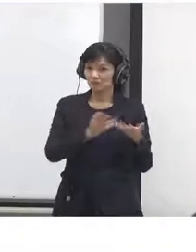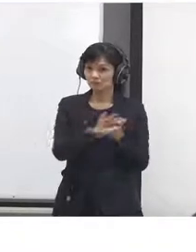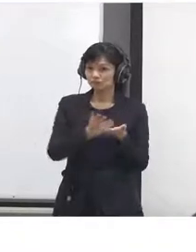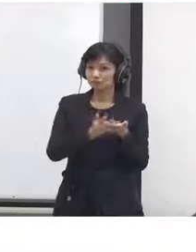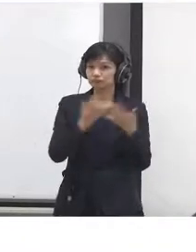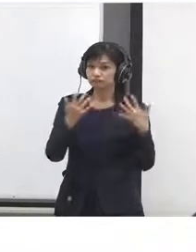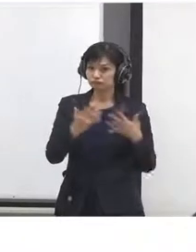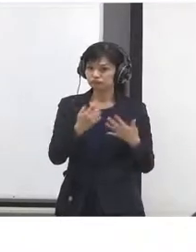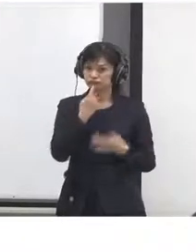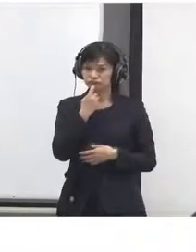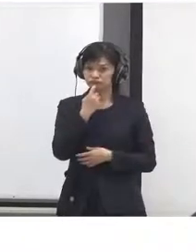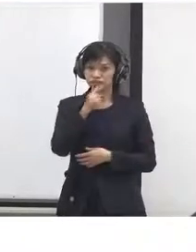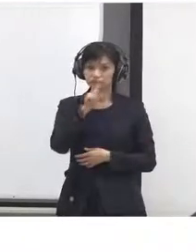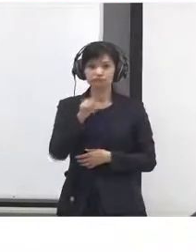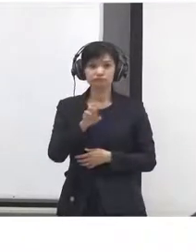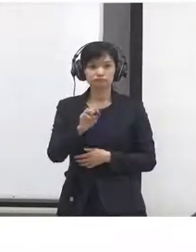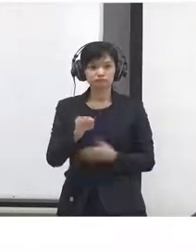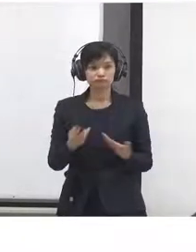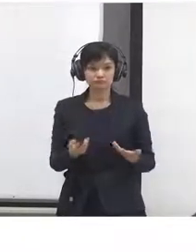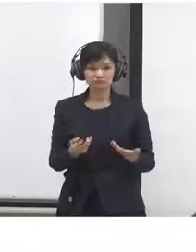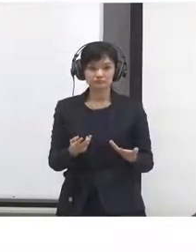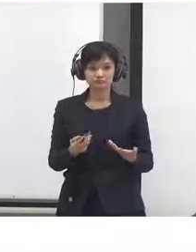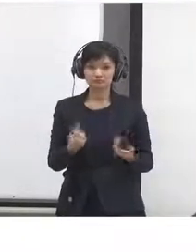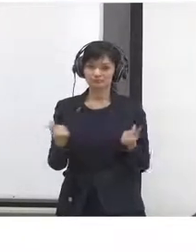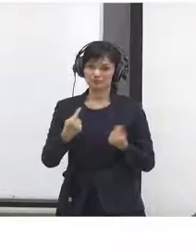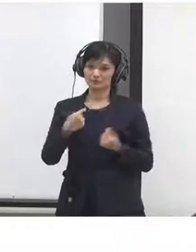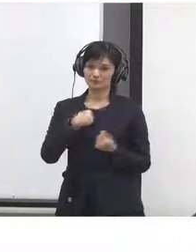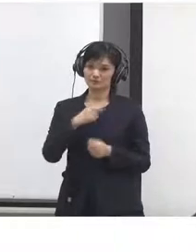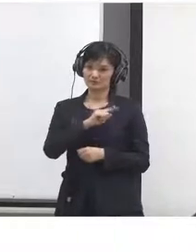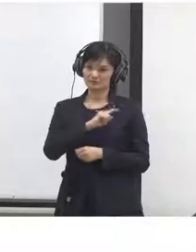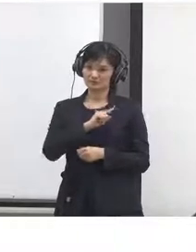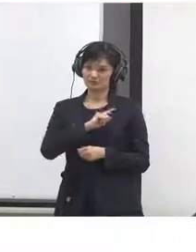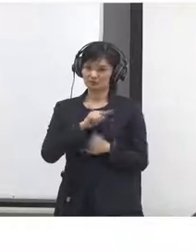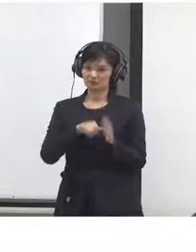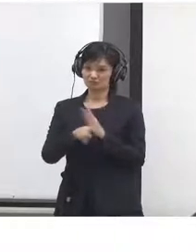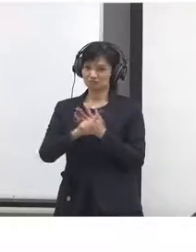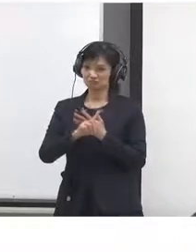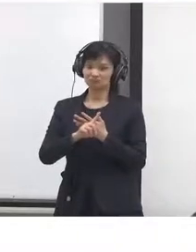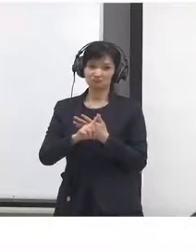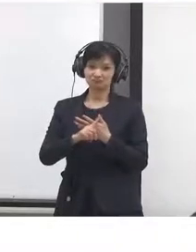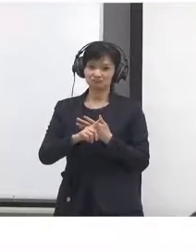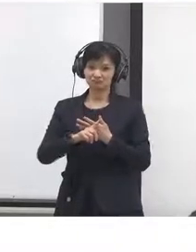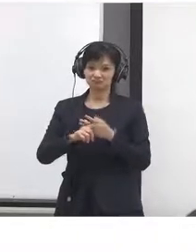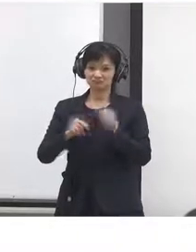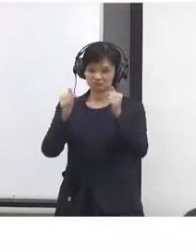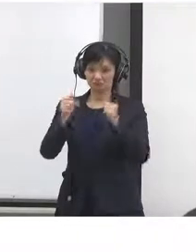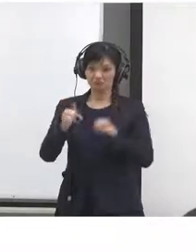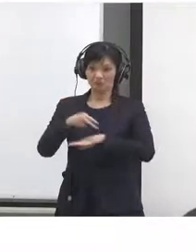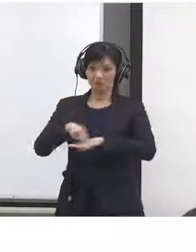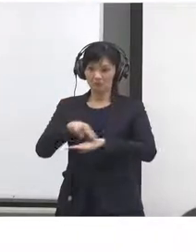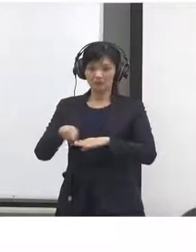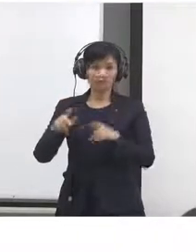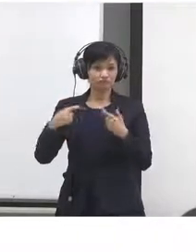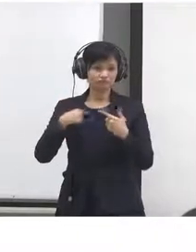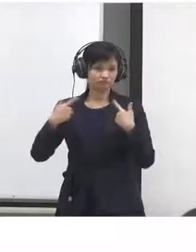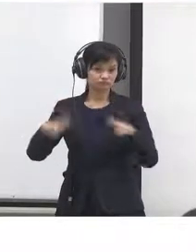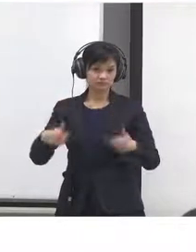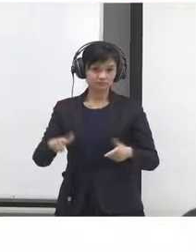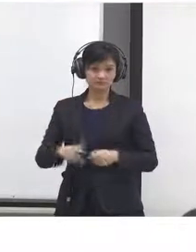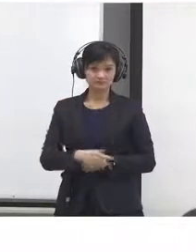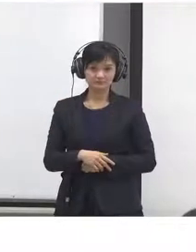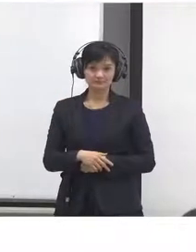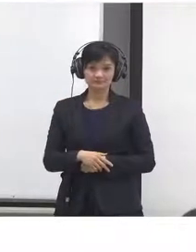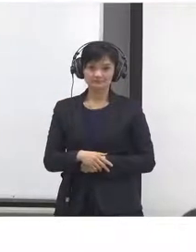We are. I don't code. I cannot code. I'm Mago. Yeah. So I think we welcome